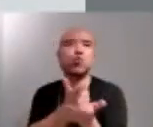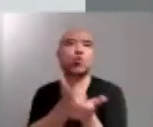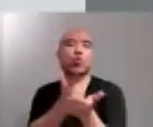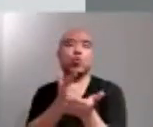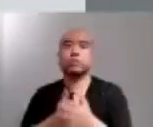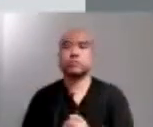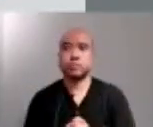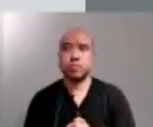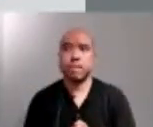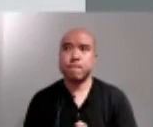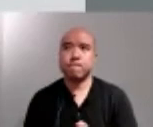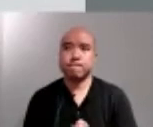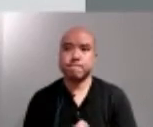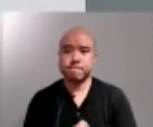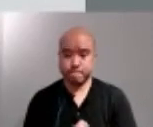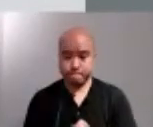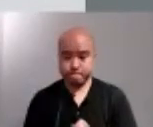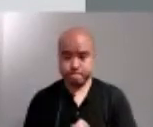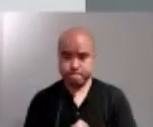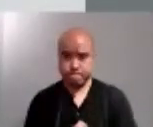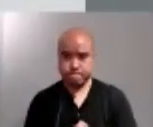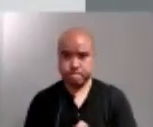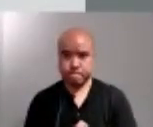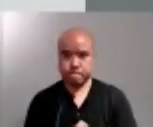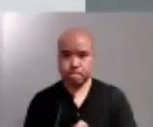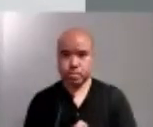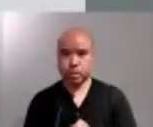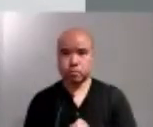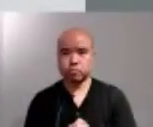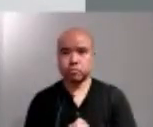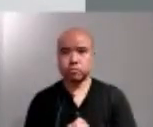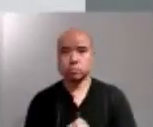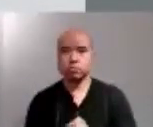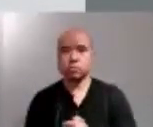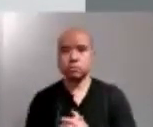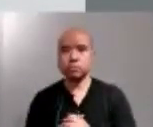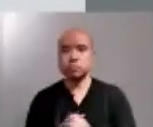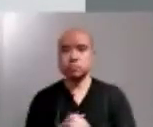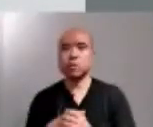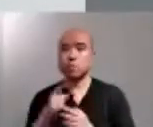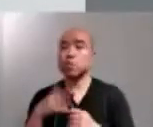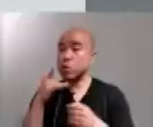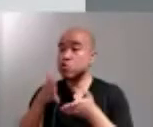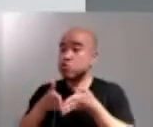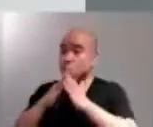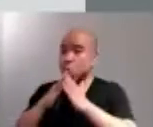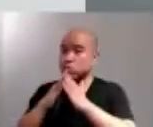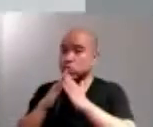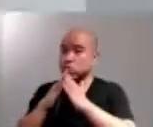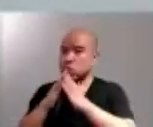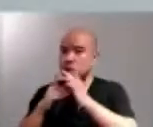change of the times, depending on what contents combined with the hardware platform and how it is